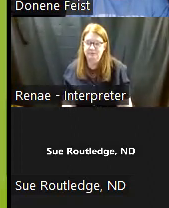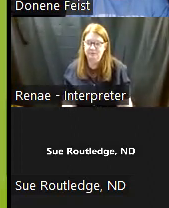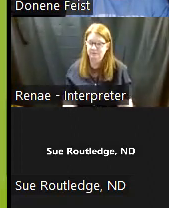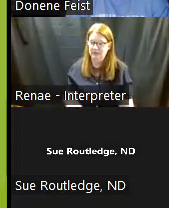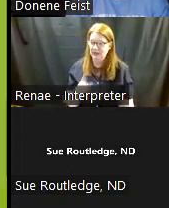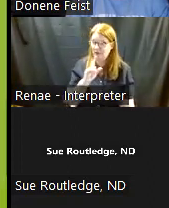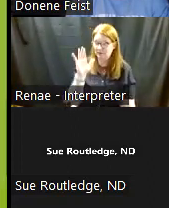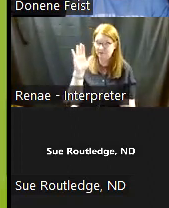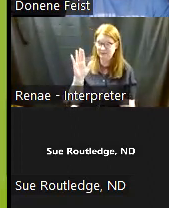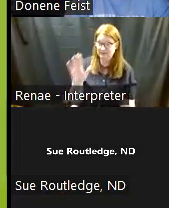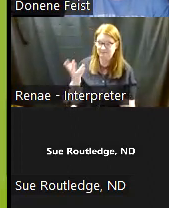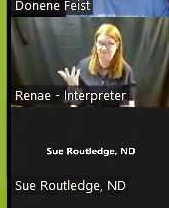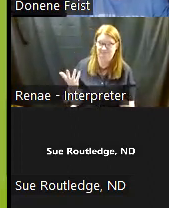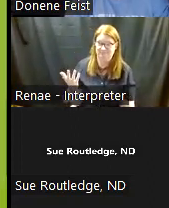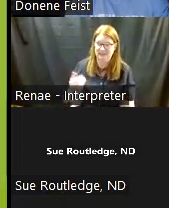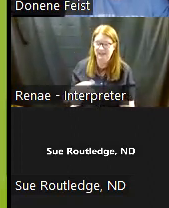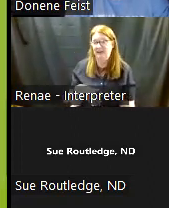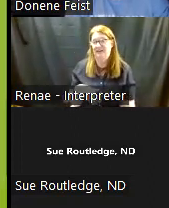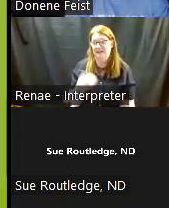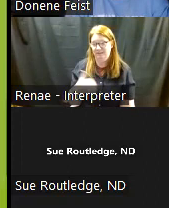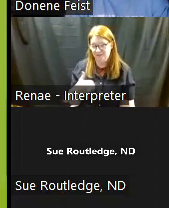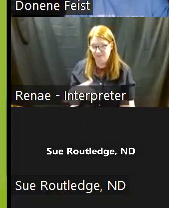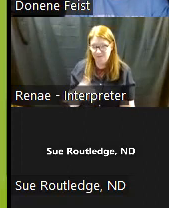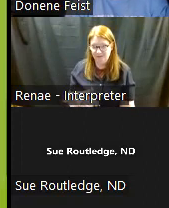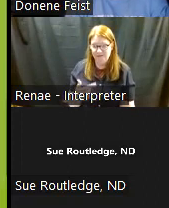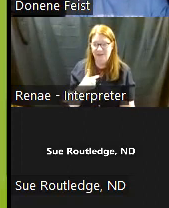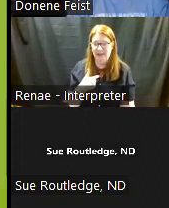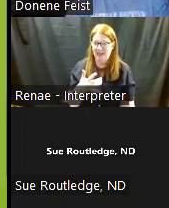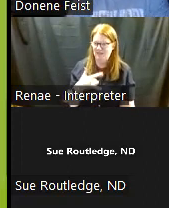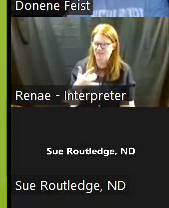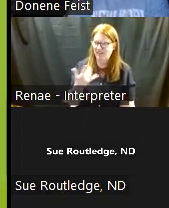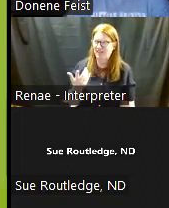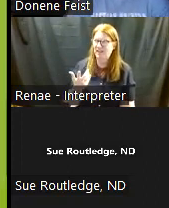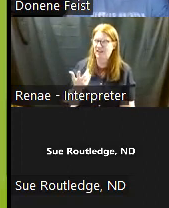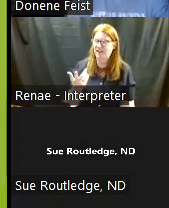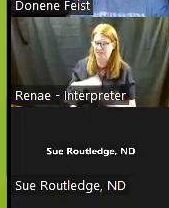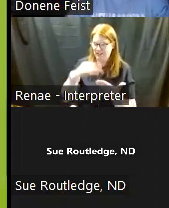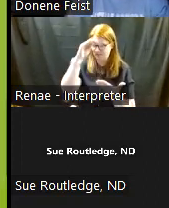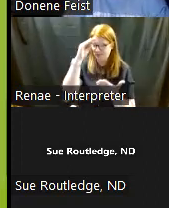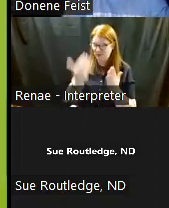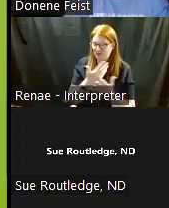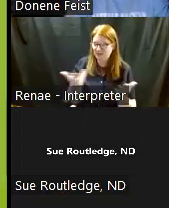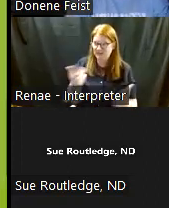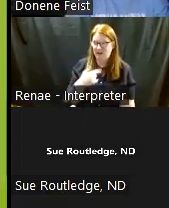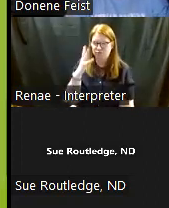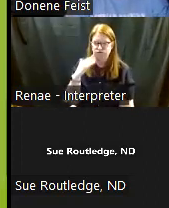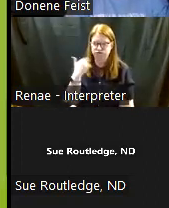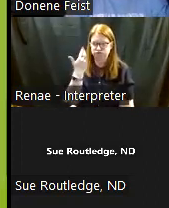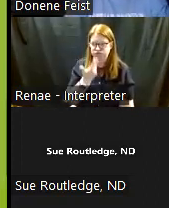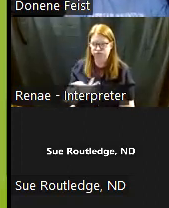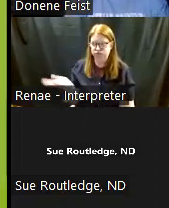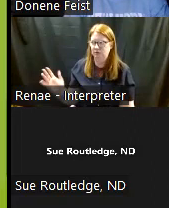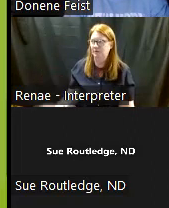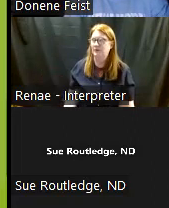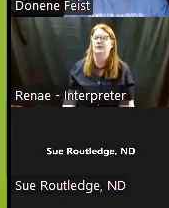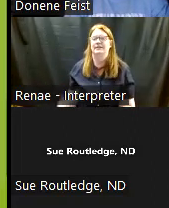excellent, Trisha. I even, I feel like a veteran, and I learned a couple new things today. Well, good. Yeah. So that was Good.